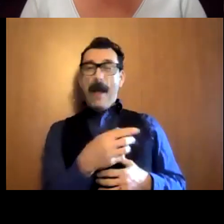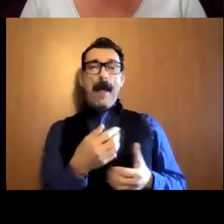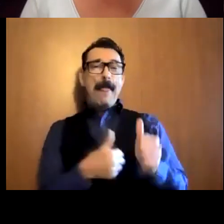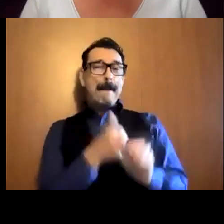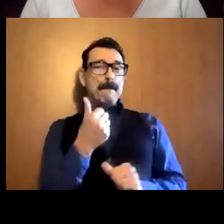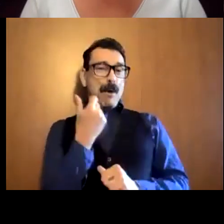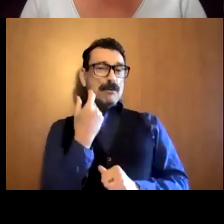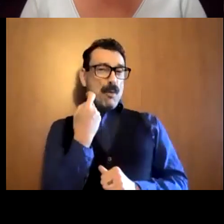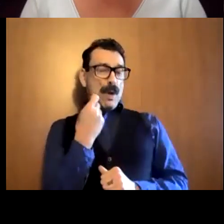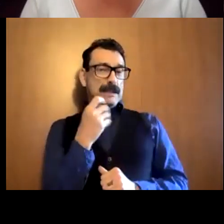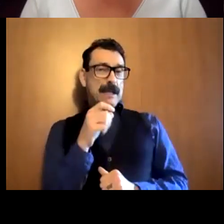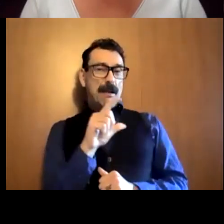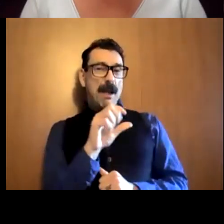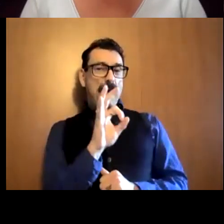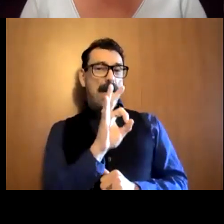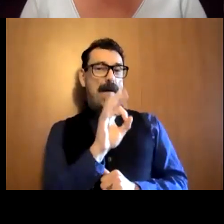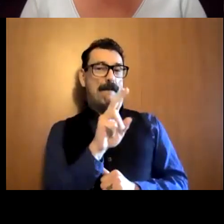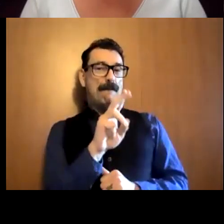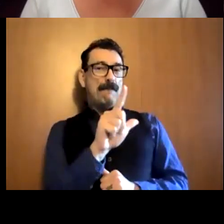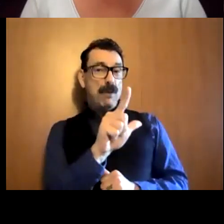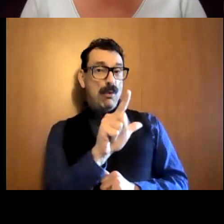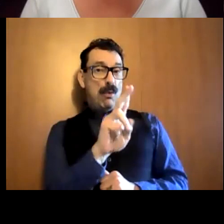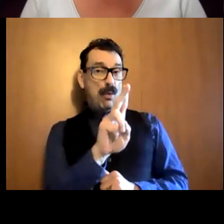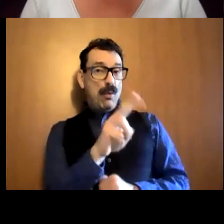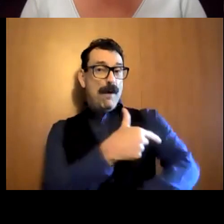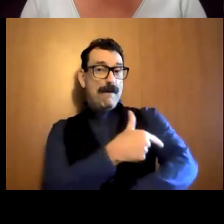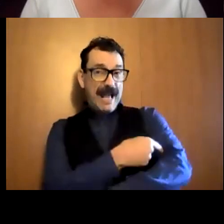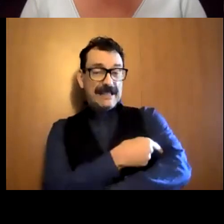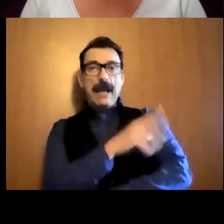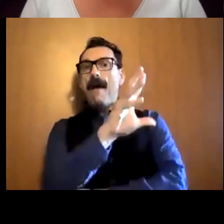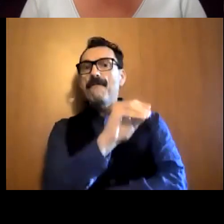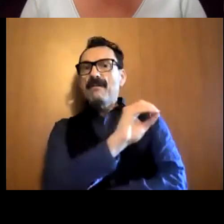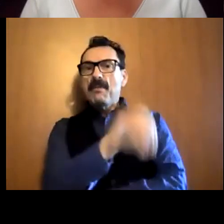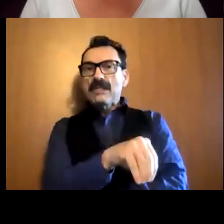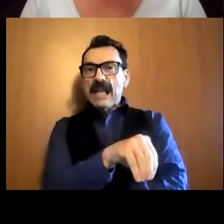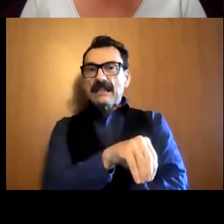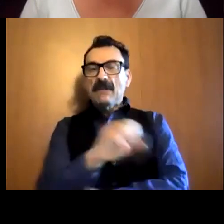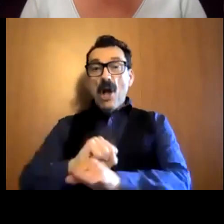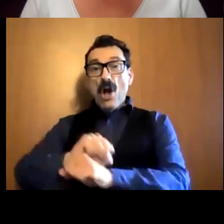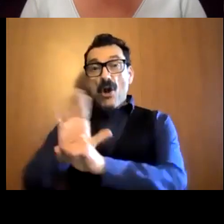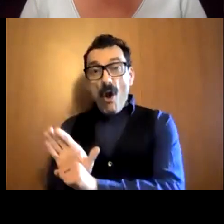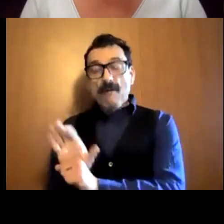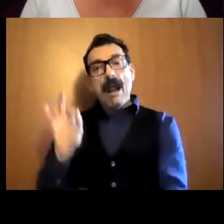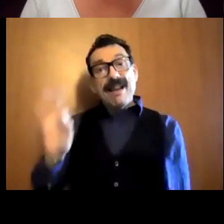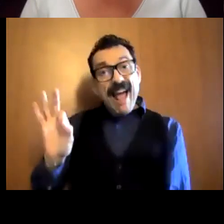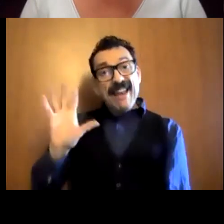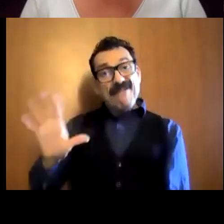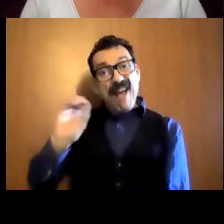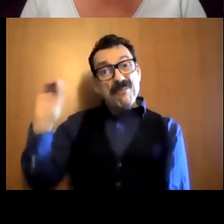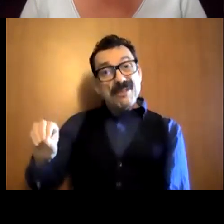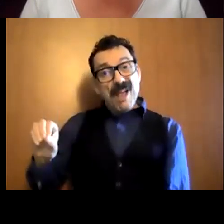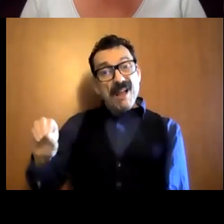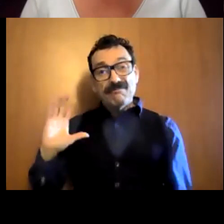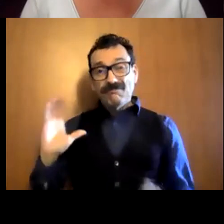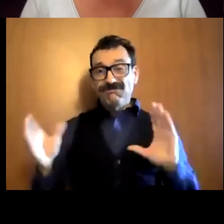season, 2019-20 season, the efficacy of that vaccine was about 50%. So just to get some more context